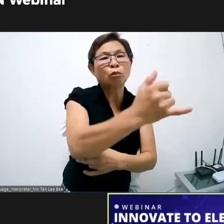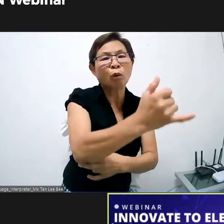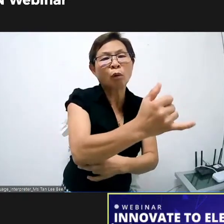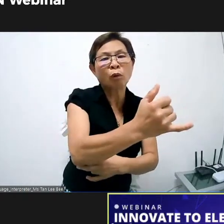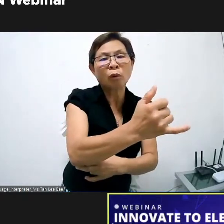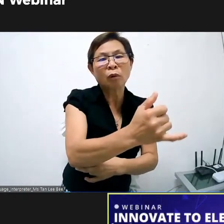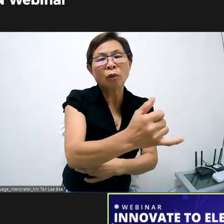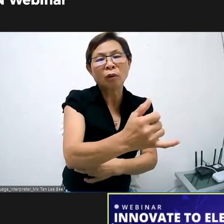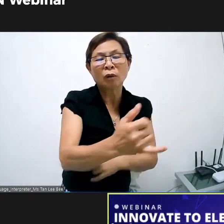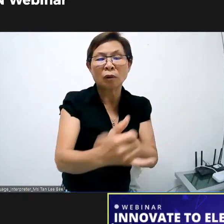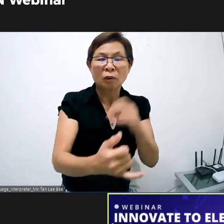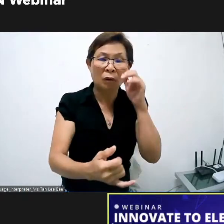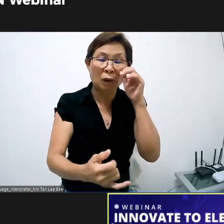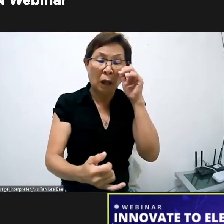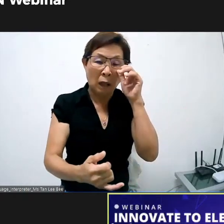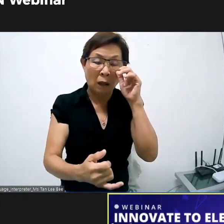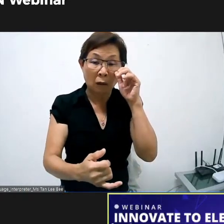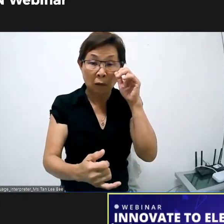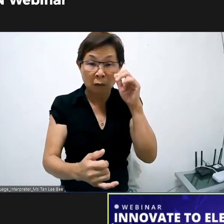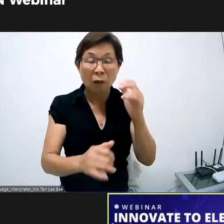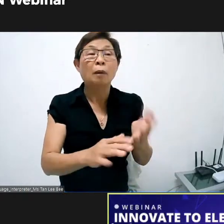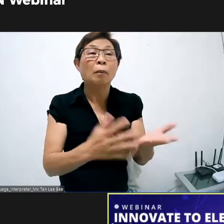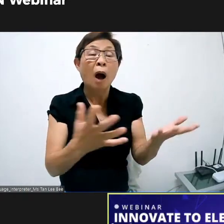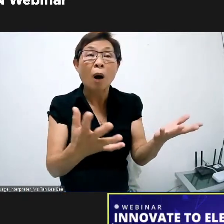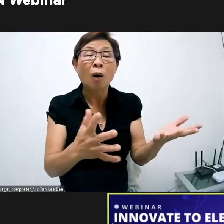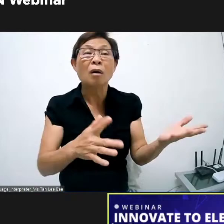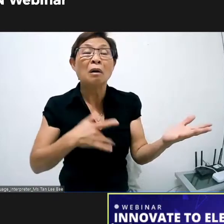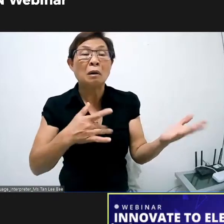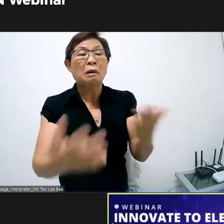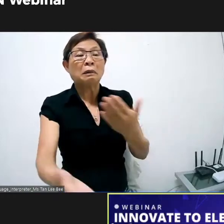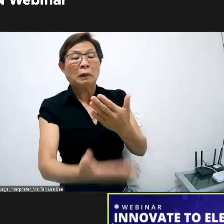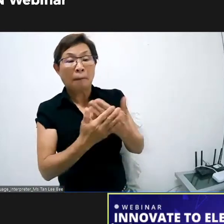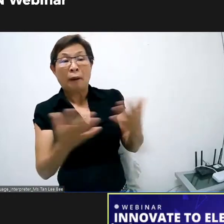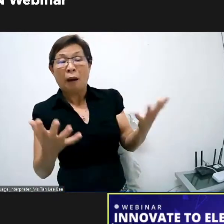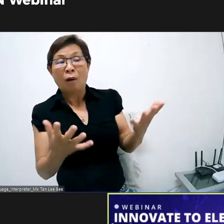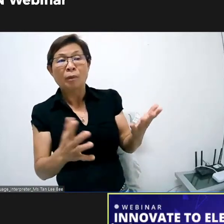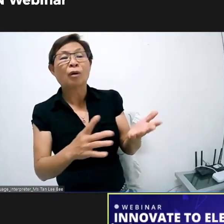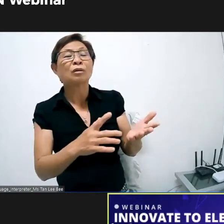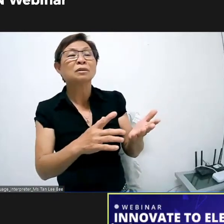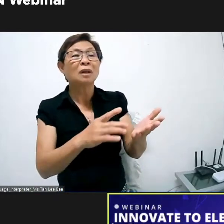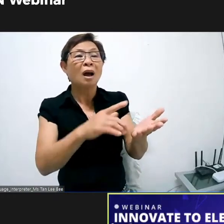the innovators in the form of stressful. So in order for us to